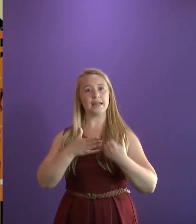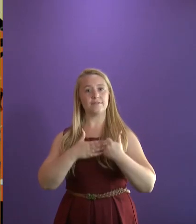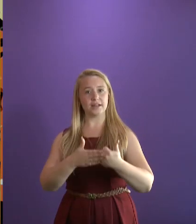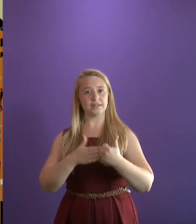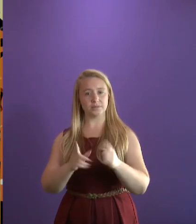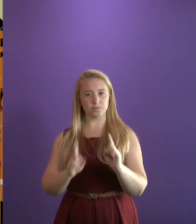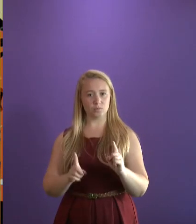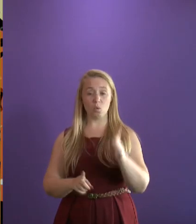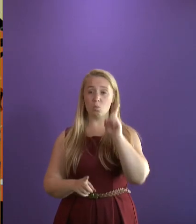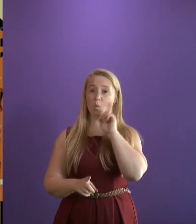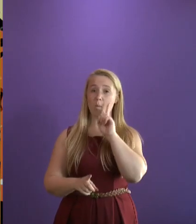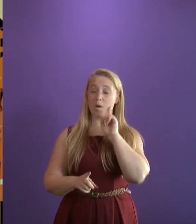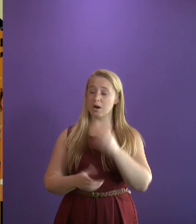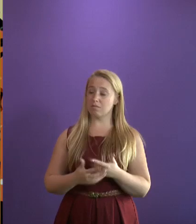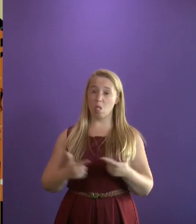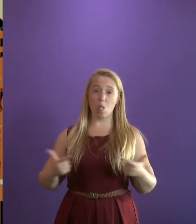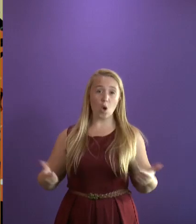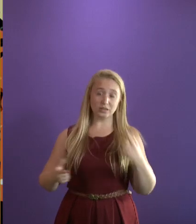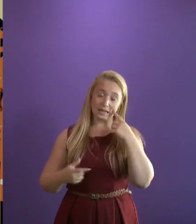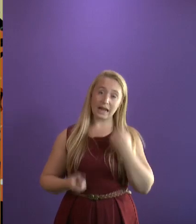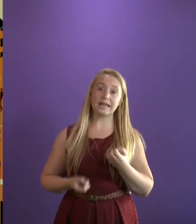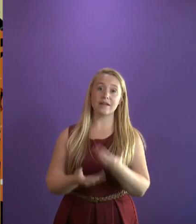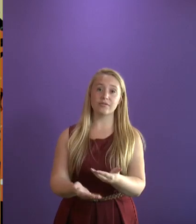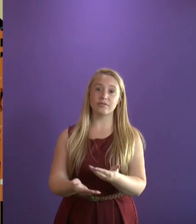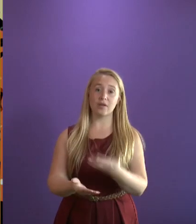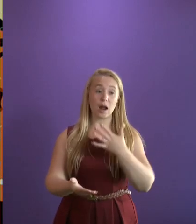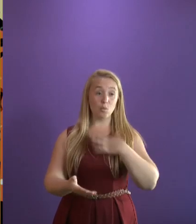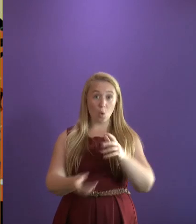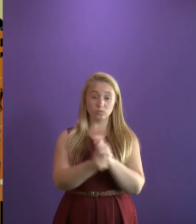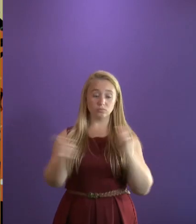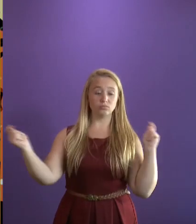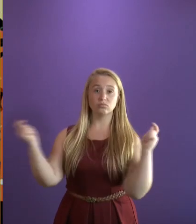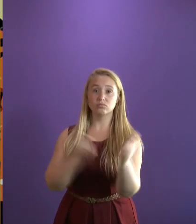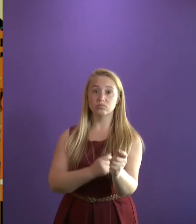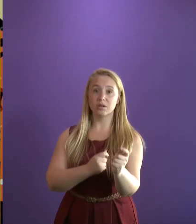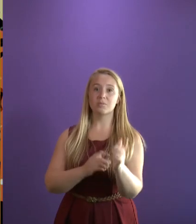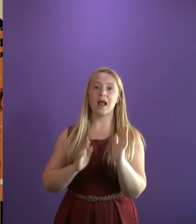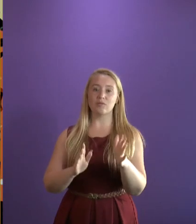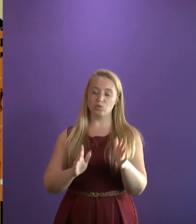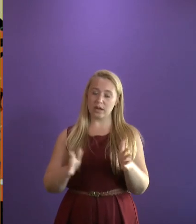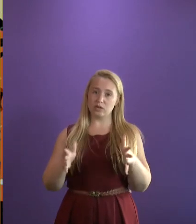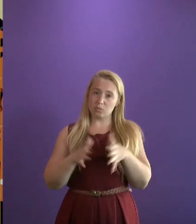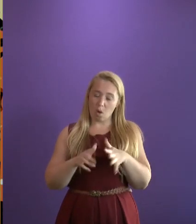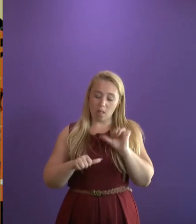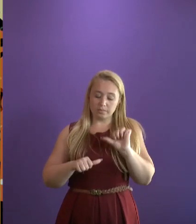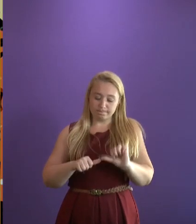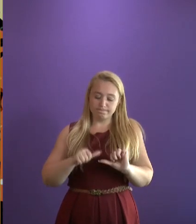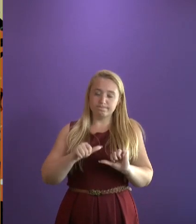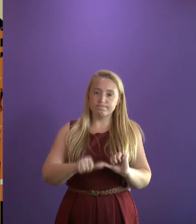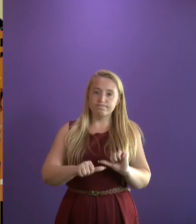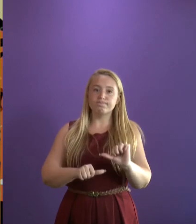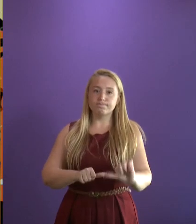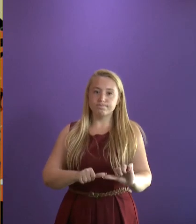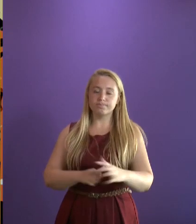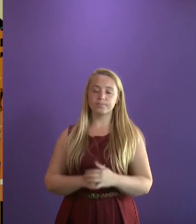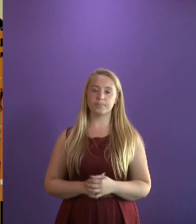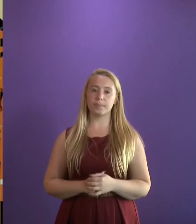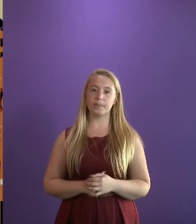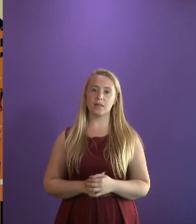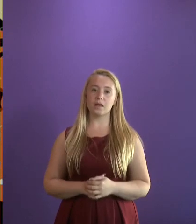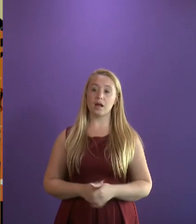sometimes we want to make huge changes, but the only way we can do that is by taking small steps. And my other advice is